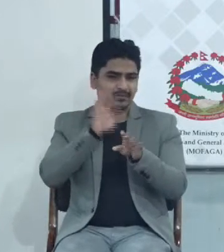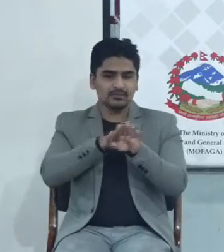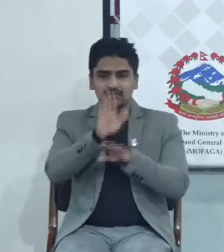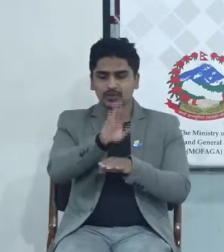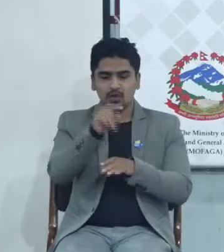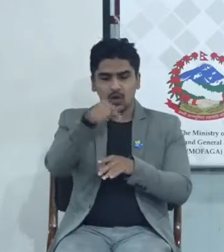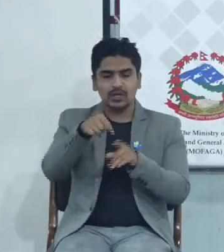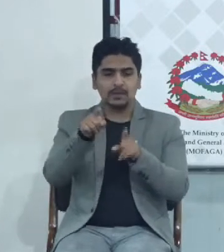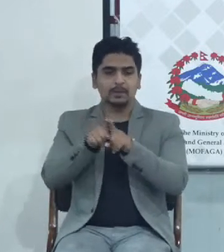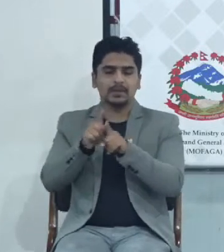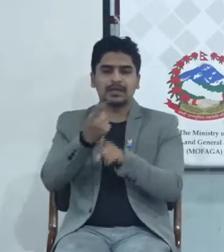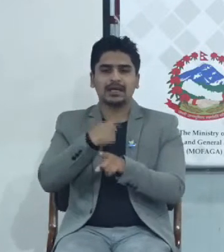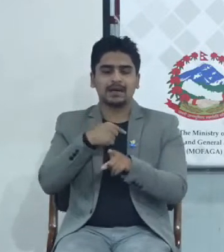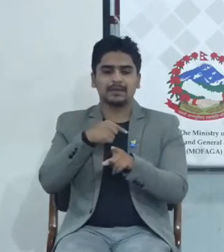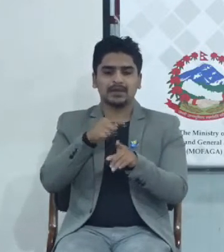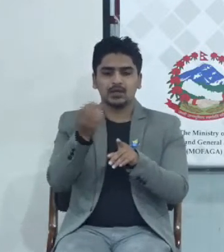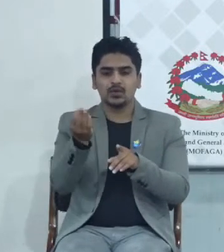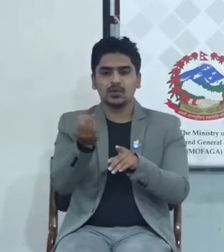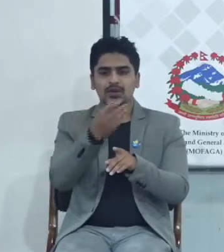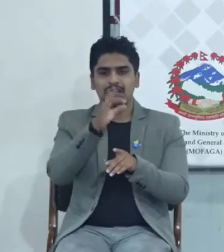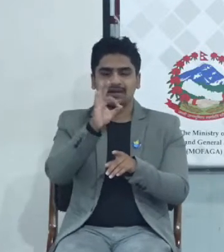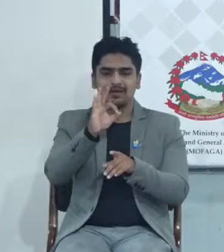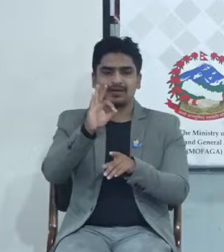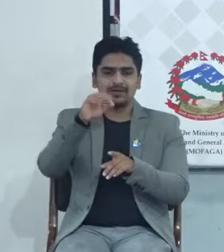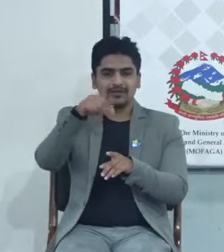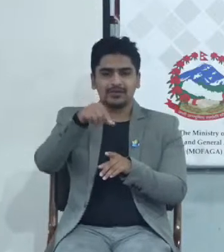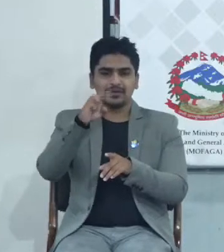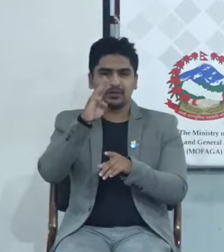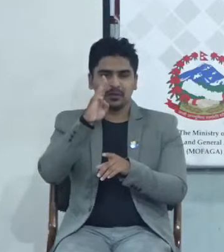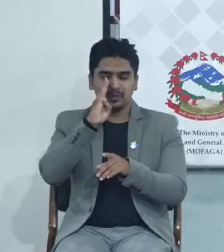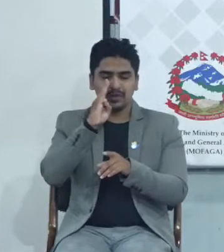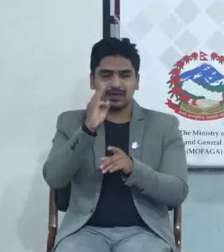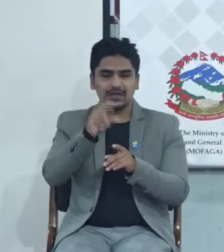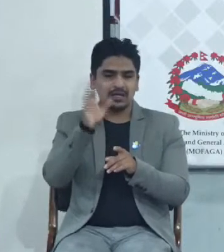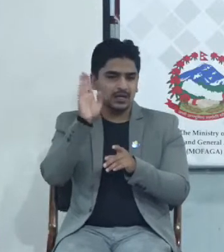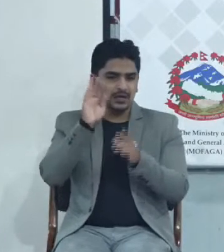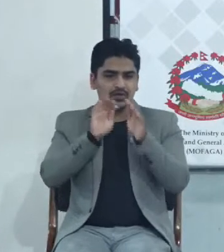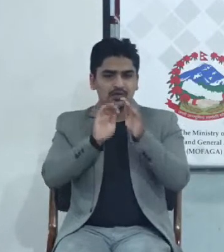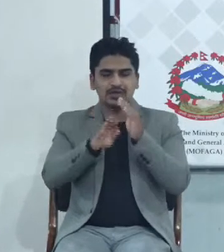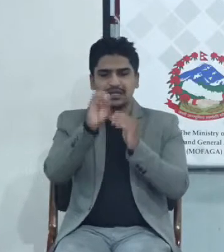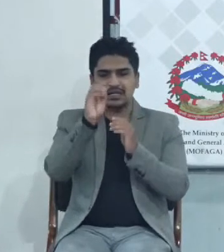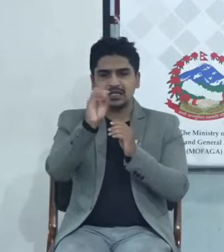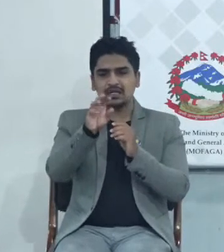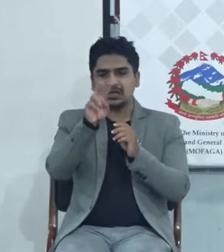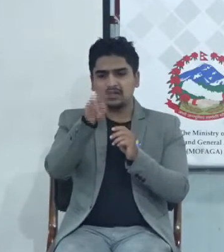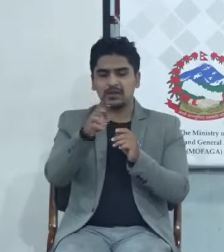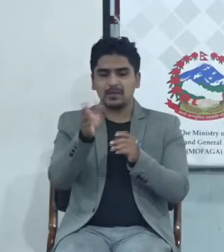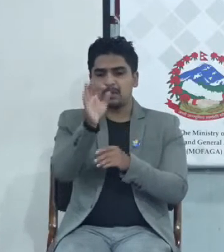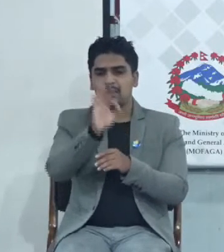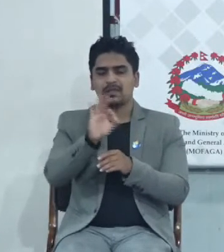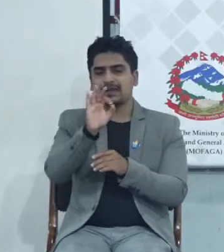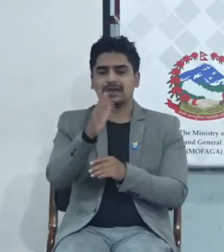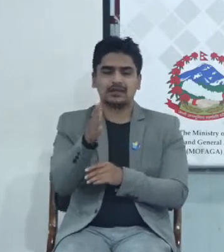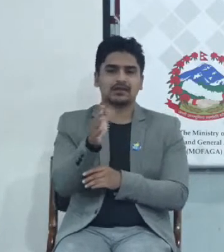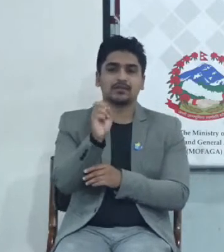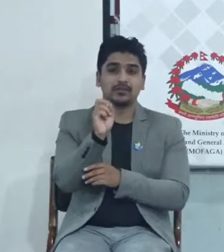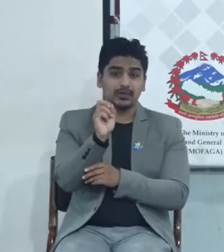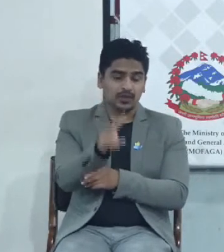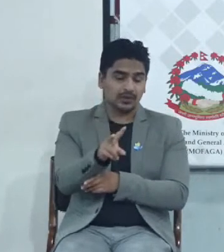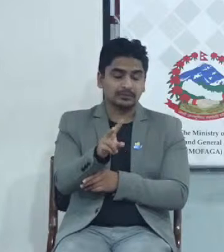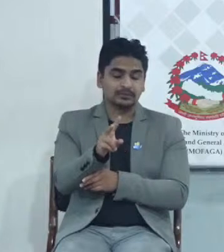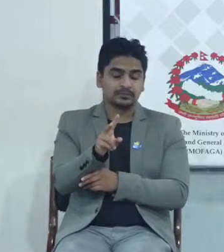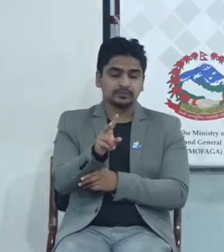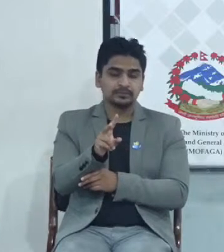Now we are not in a position to give the frequency operation, but few radios are not in operation.